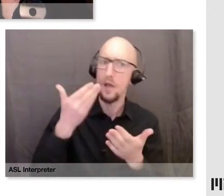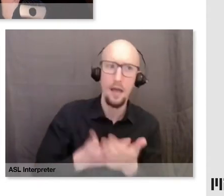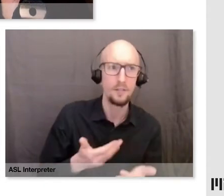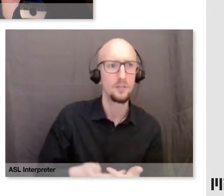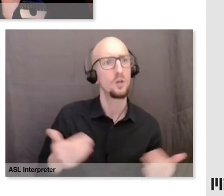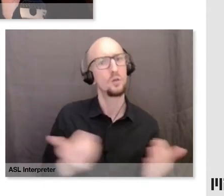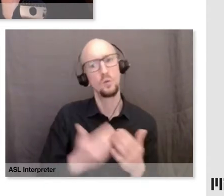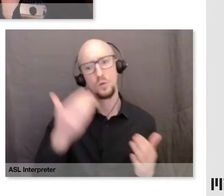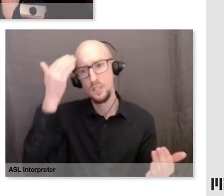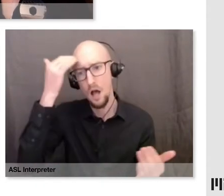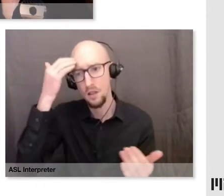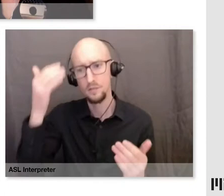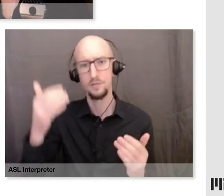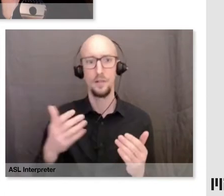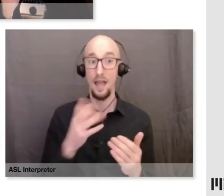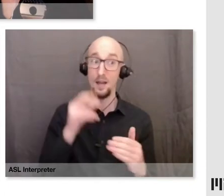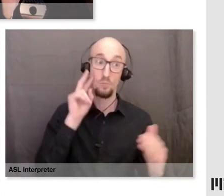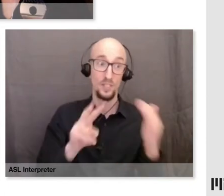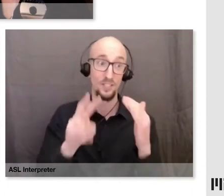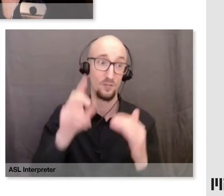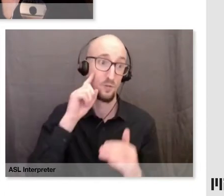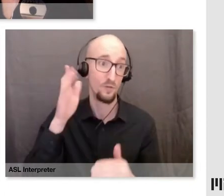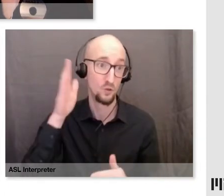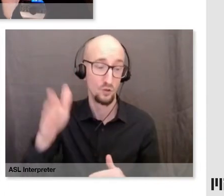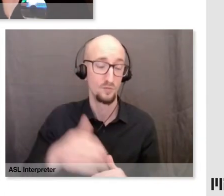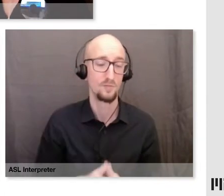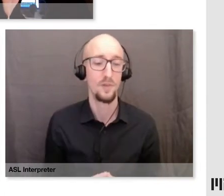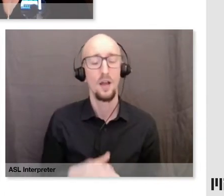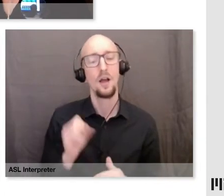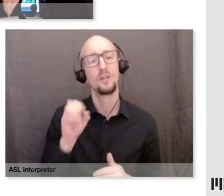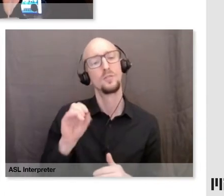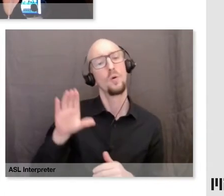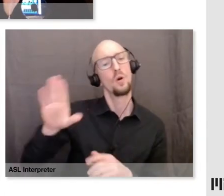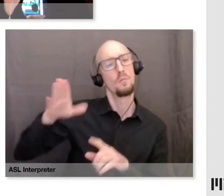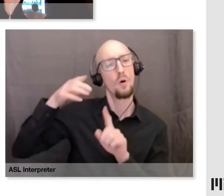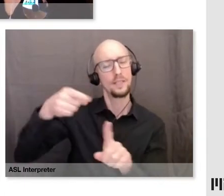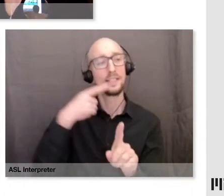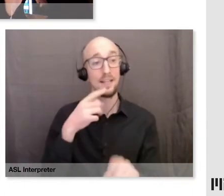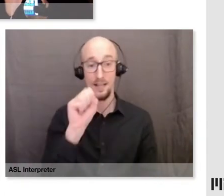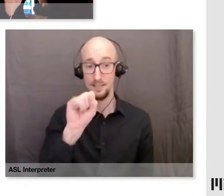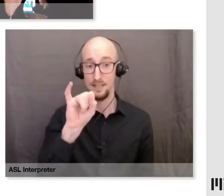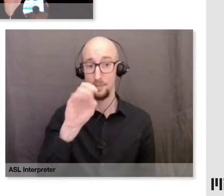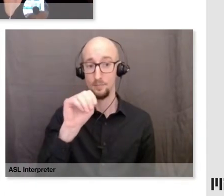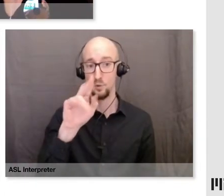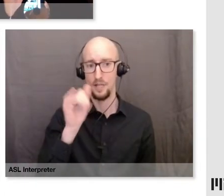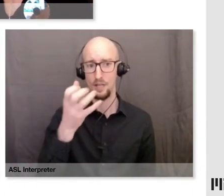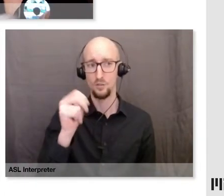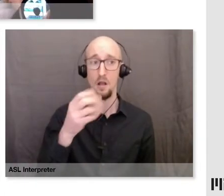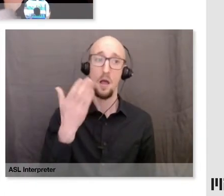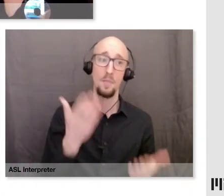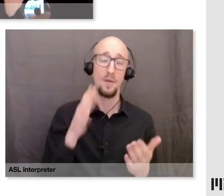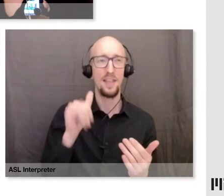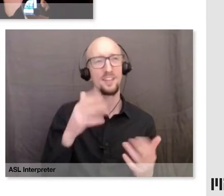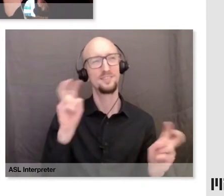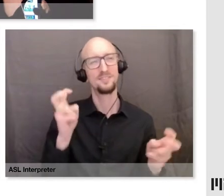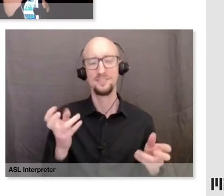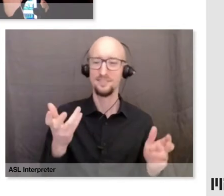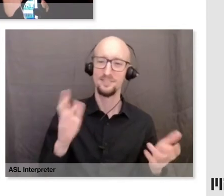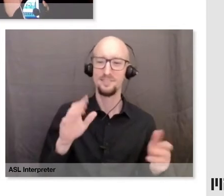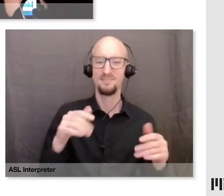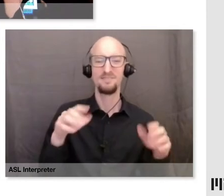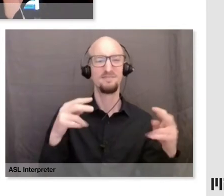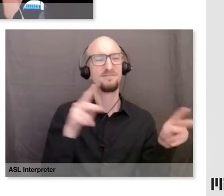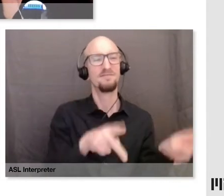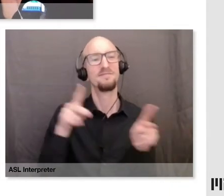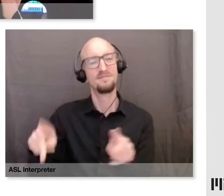prediction. So she argued that simulations may be approached as a kind of creolized language